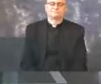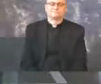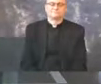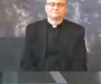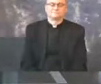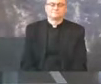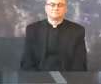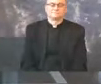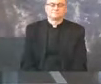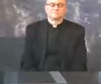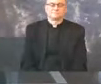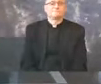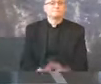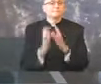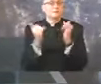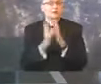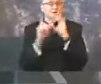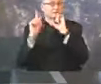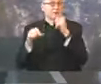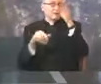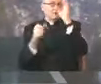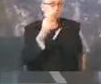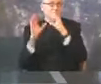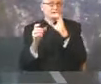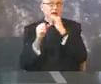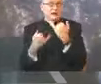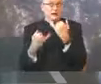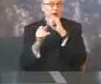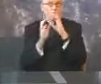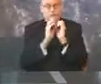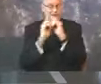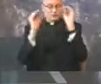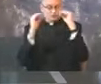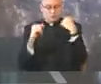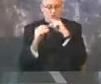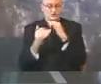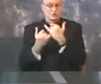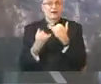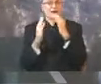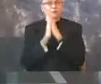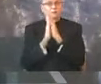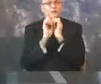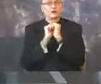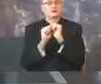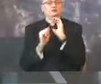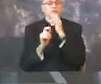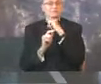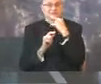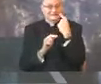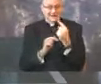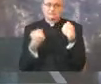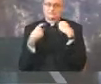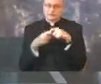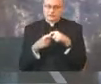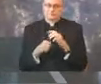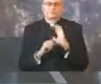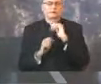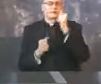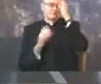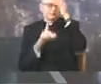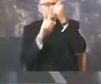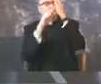Fieles a la recomendación del Salvador y siguiendo su divina enseñanza, nos atrevemos a decir, Padre nuestro